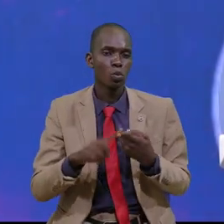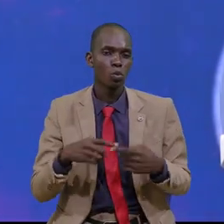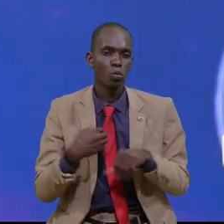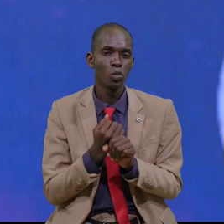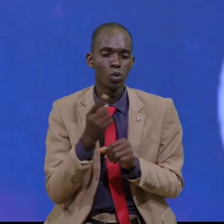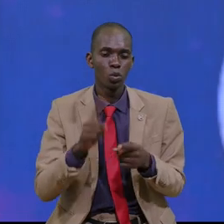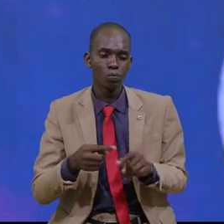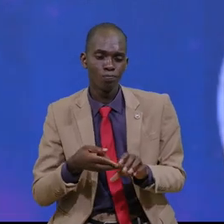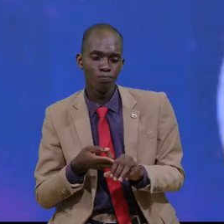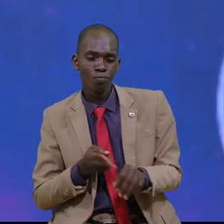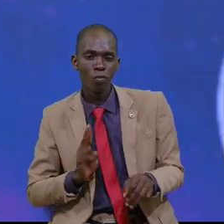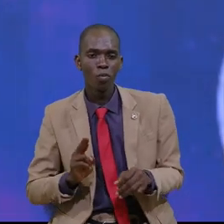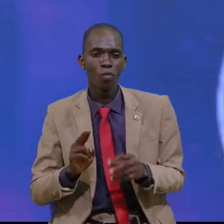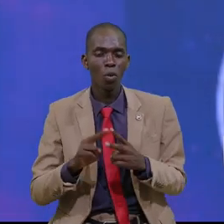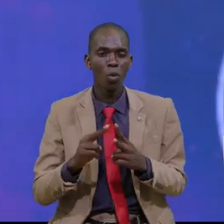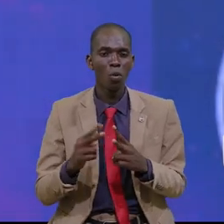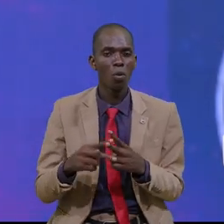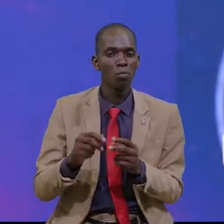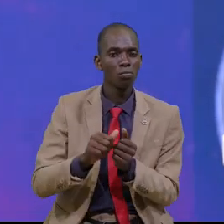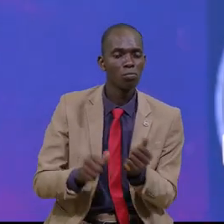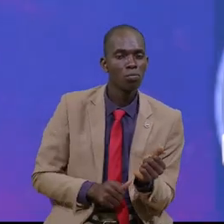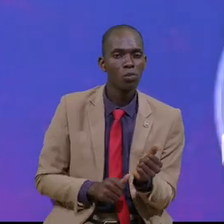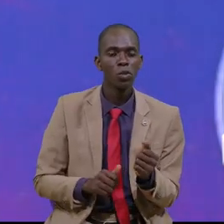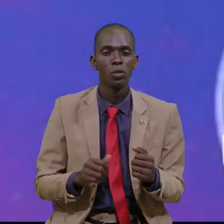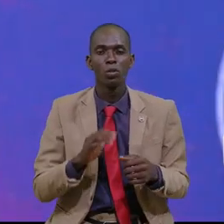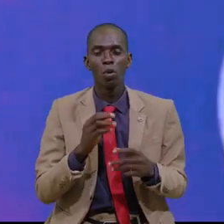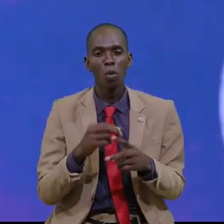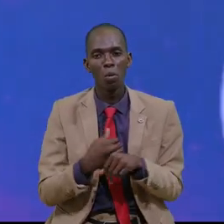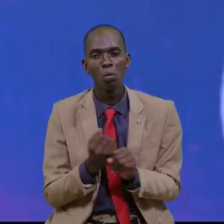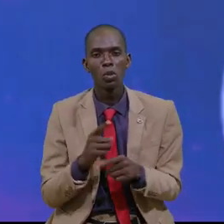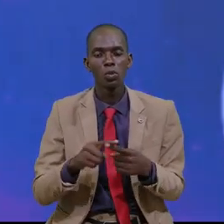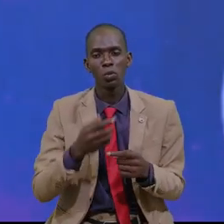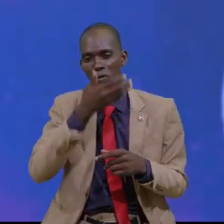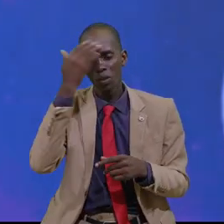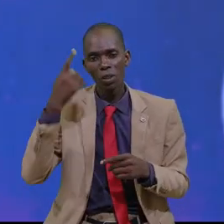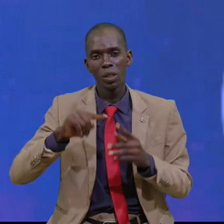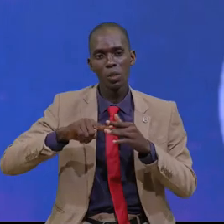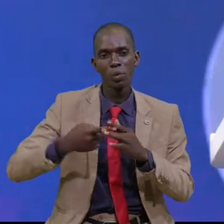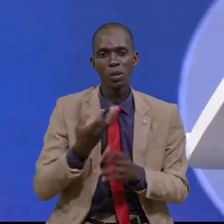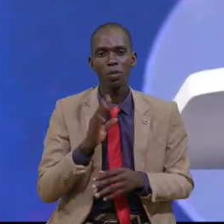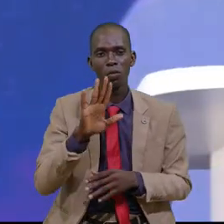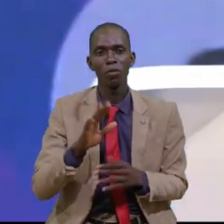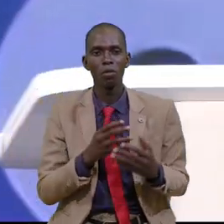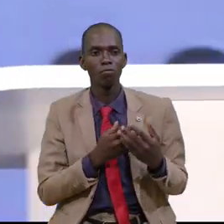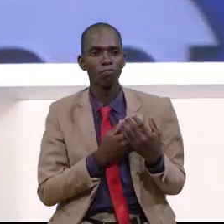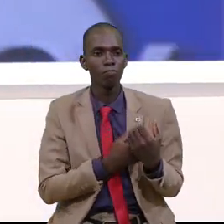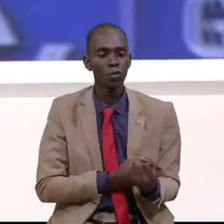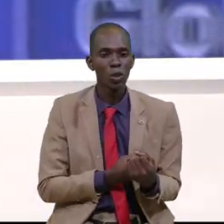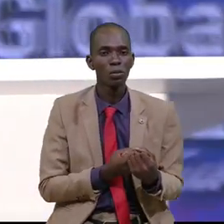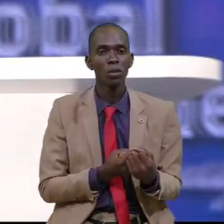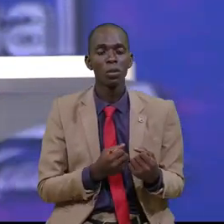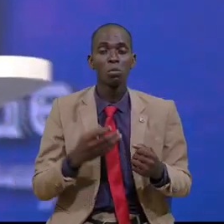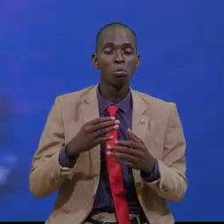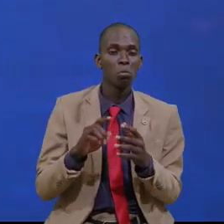beginning of conviction, the beginning of conversion, and the beginning of your courage, and the beginning of your